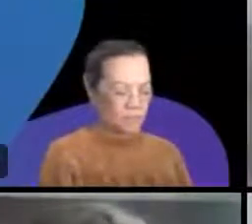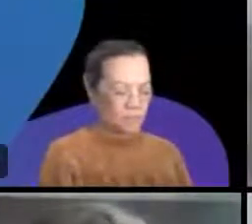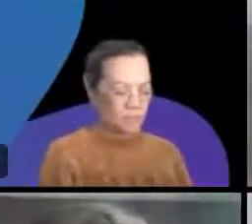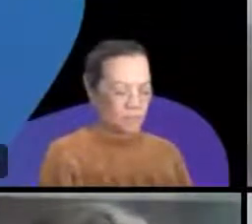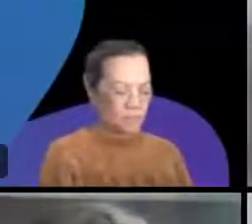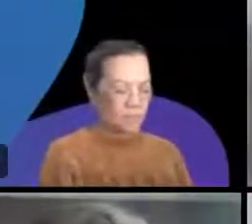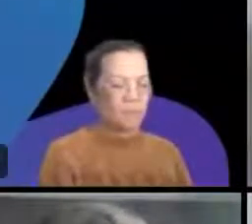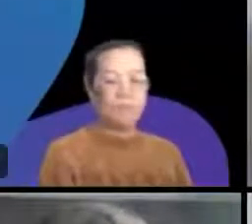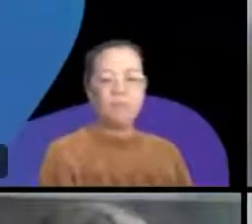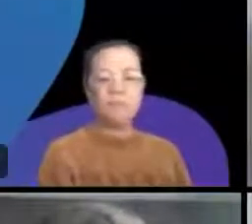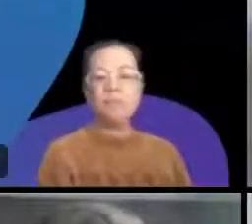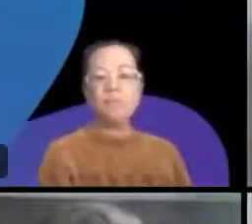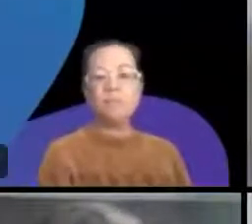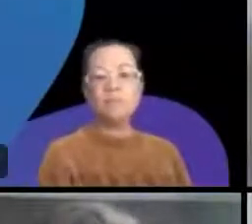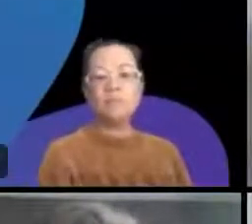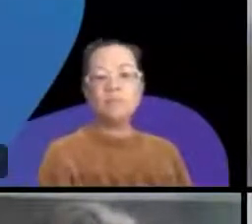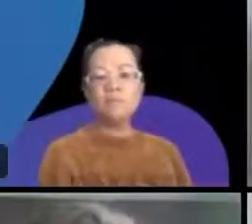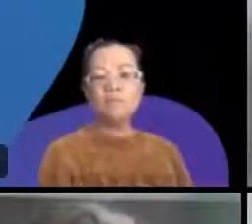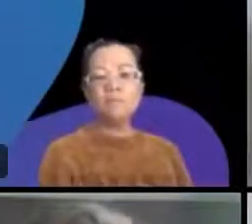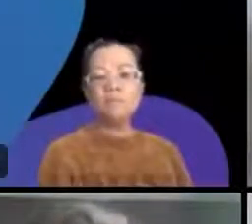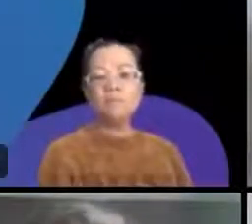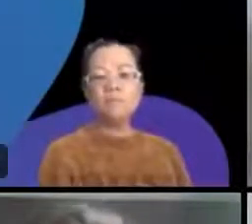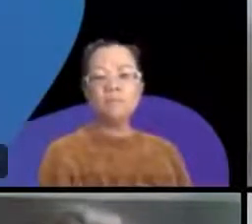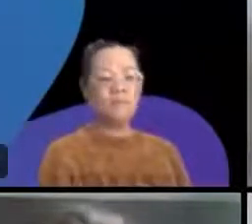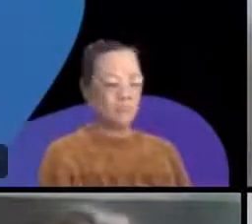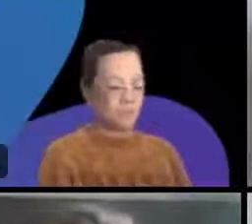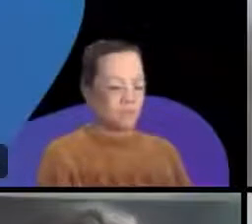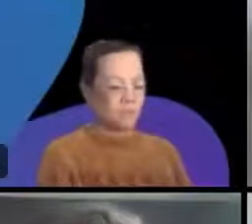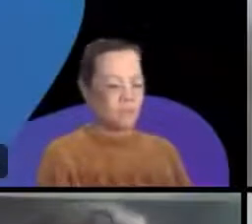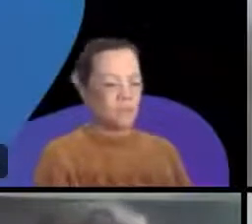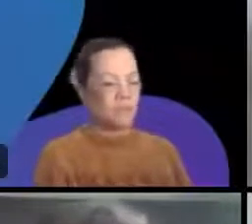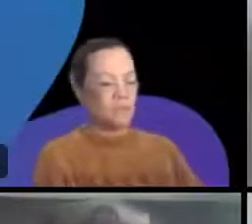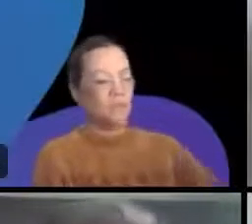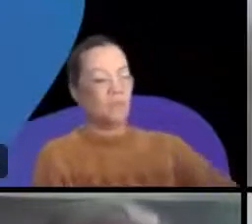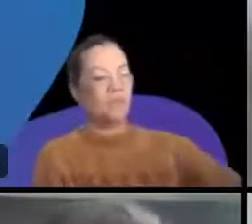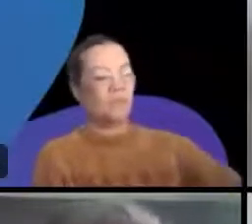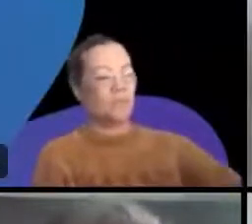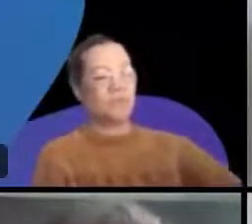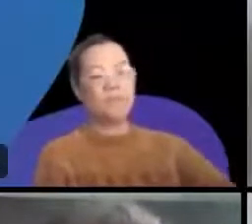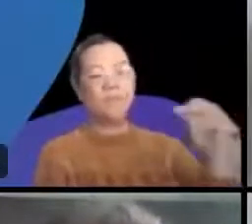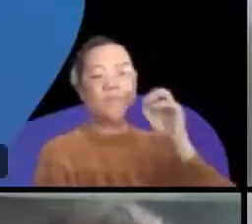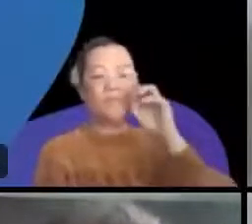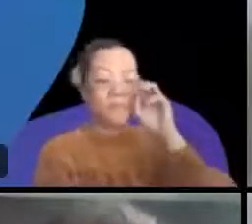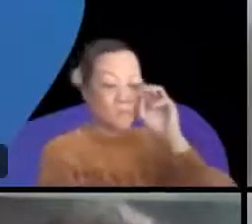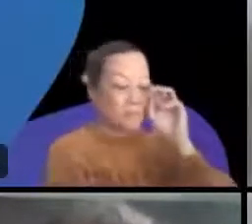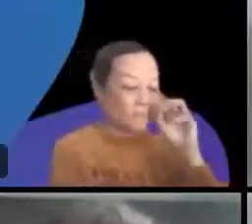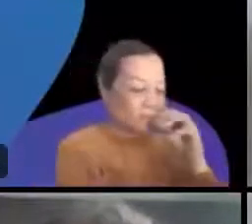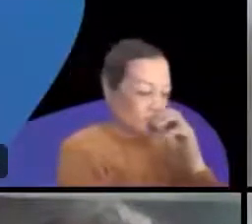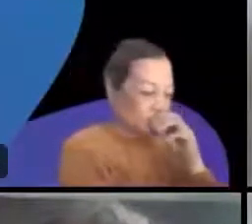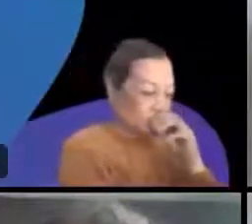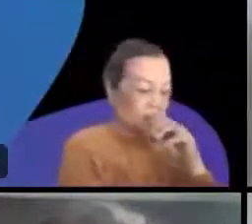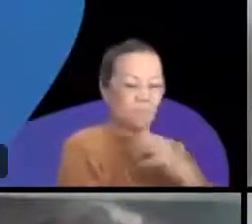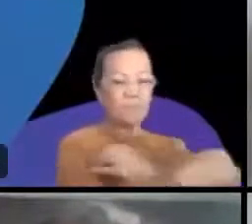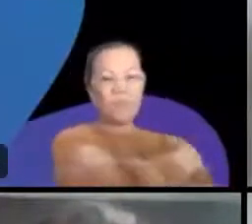supported living might be described as independent living, or what we call independent living might be called supported living in other regional center